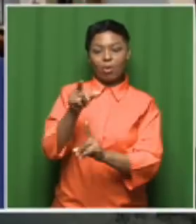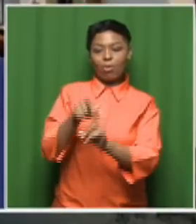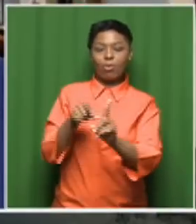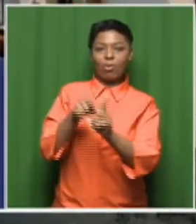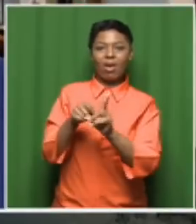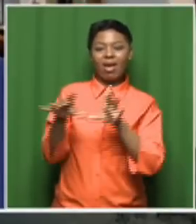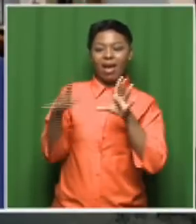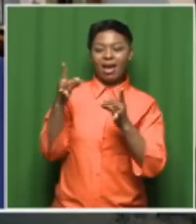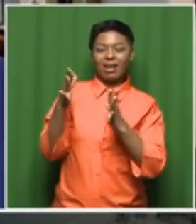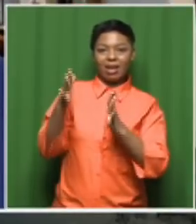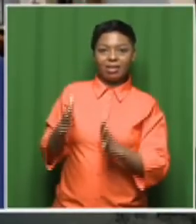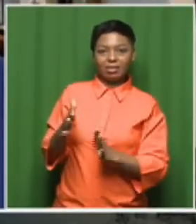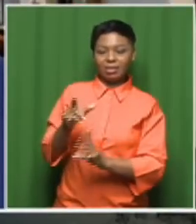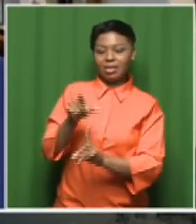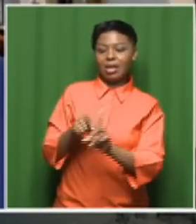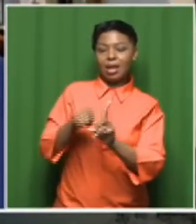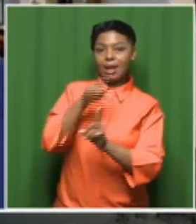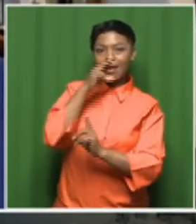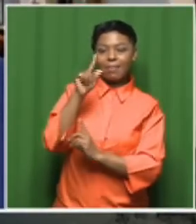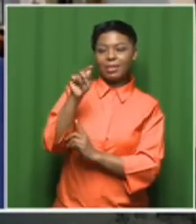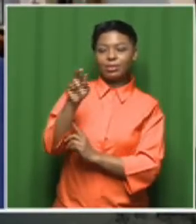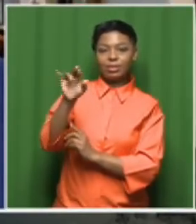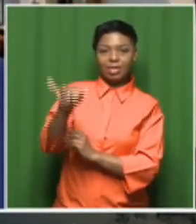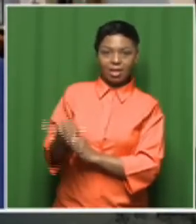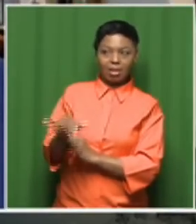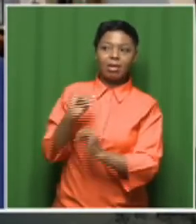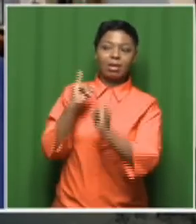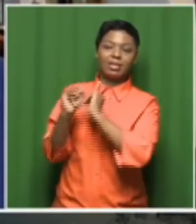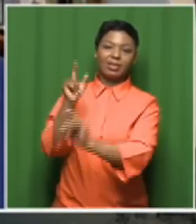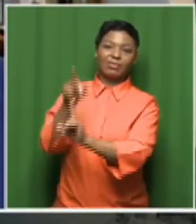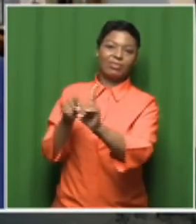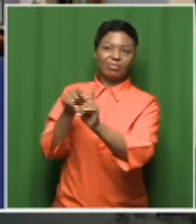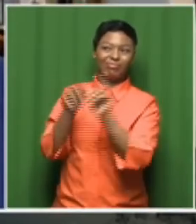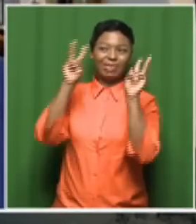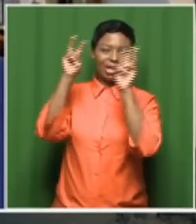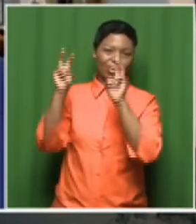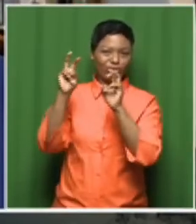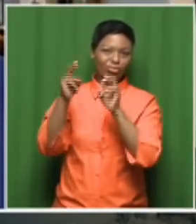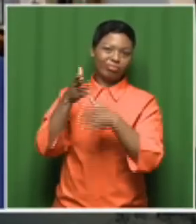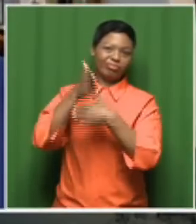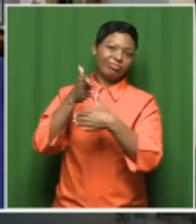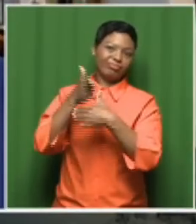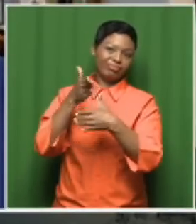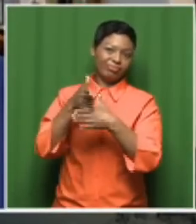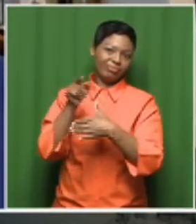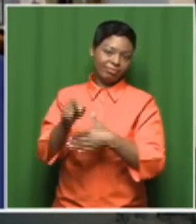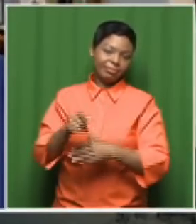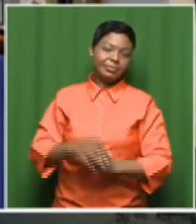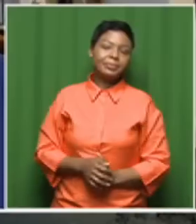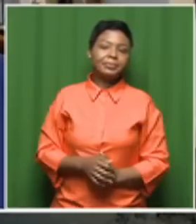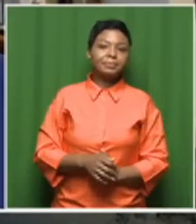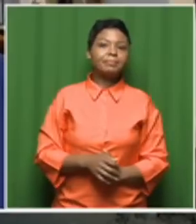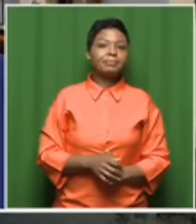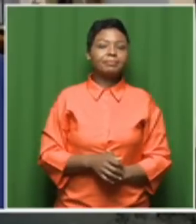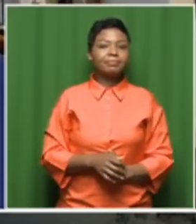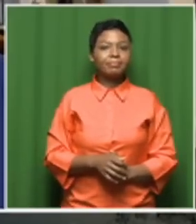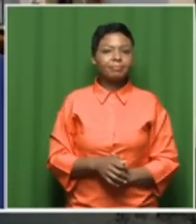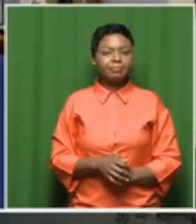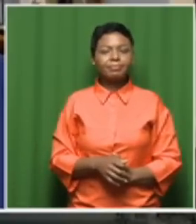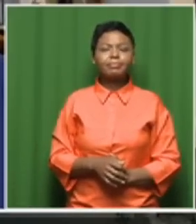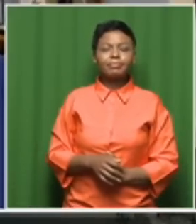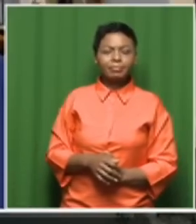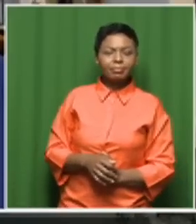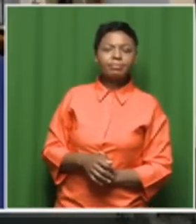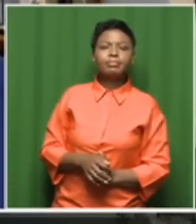Always a pleasure, Terry. Thank you for your time. Thanks for joining us. Good morning to you. So, I mean, this is such an important